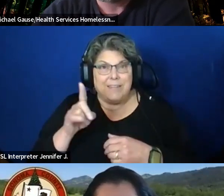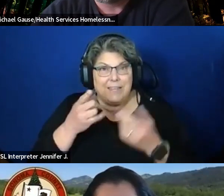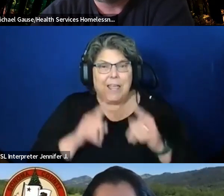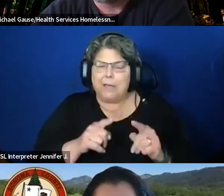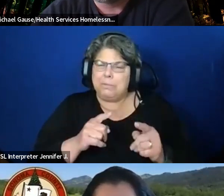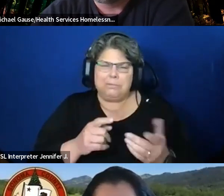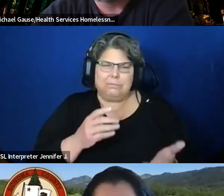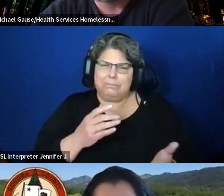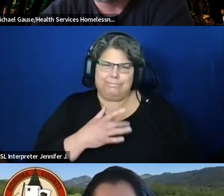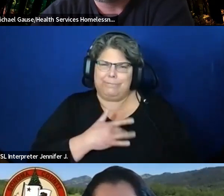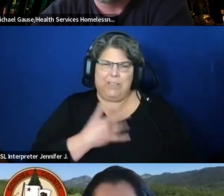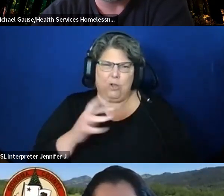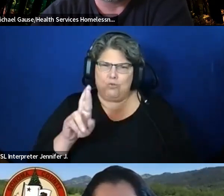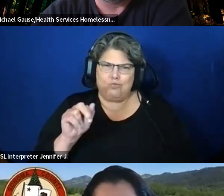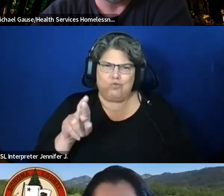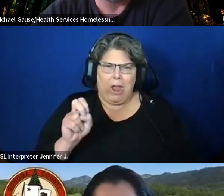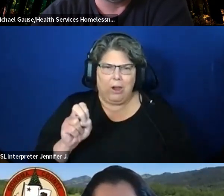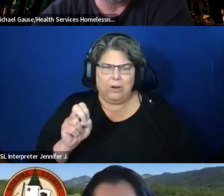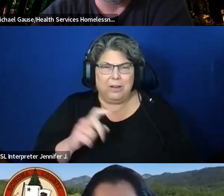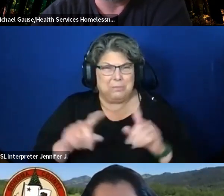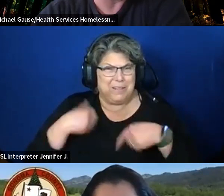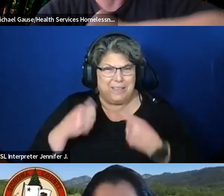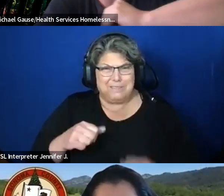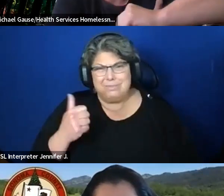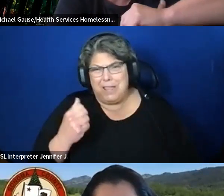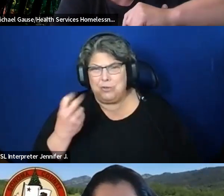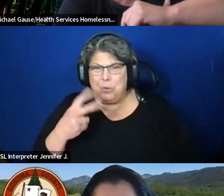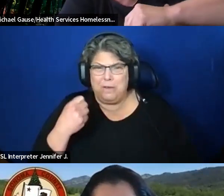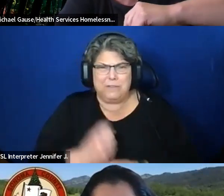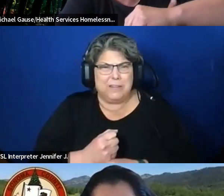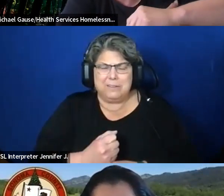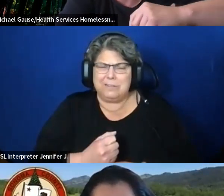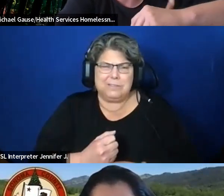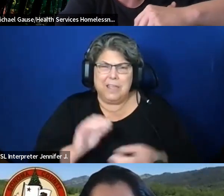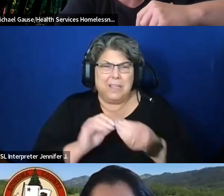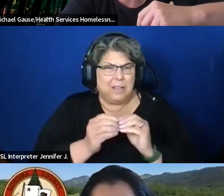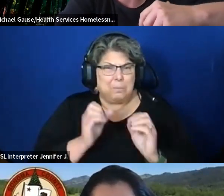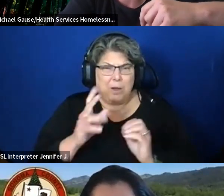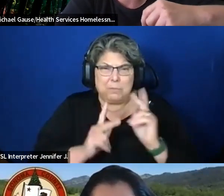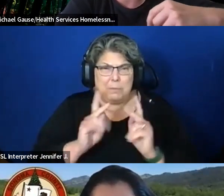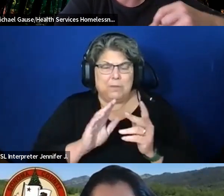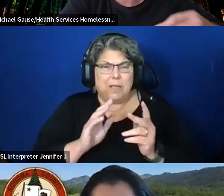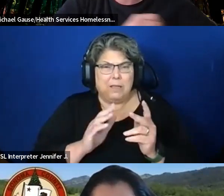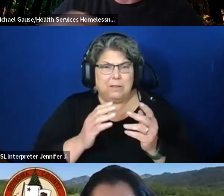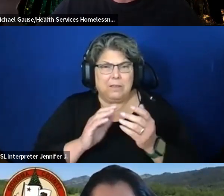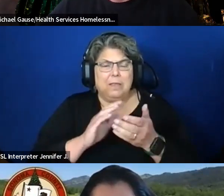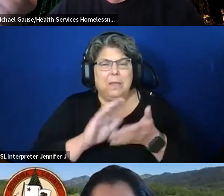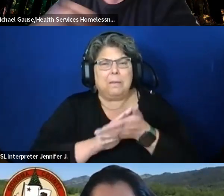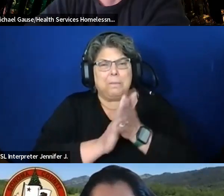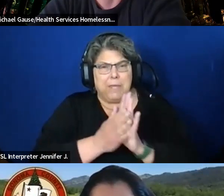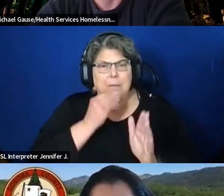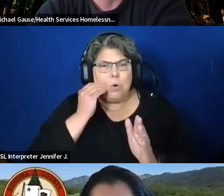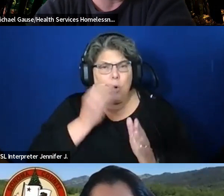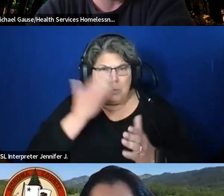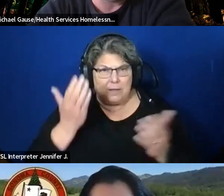thing. But over the past 10 to 12 years in our homeless count, the number of people who became homeless or in Sonoma